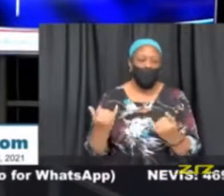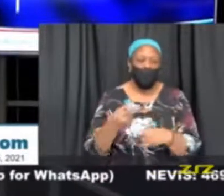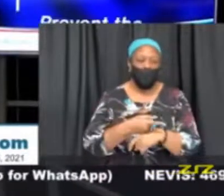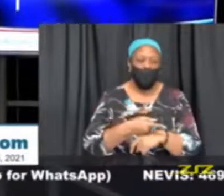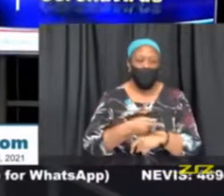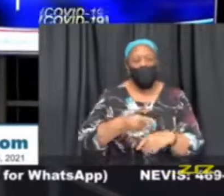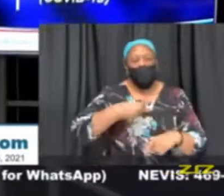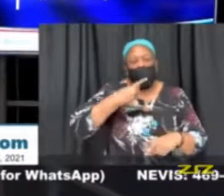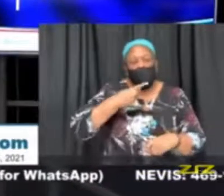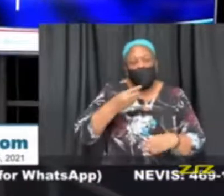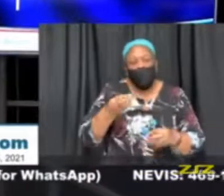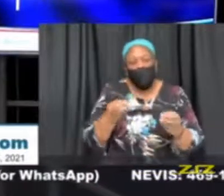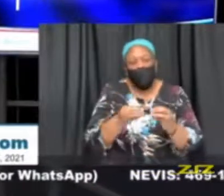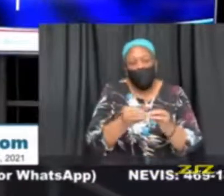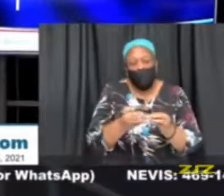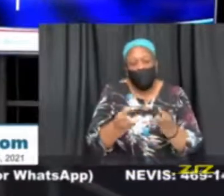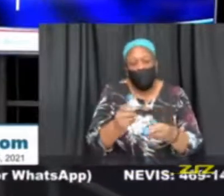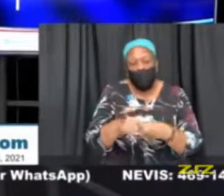an update.